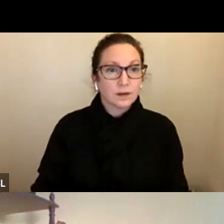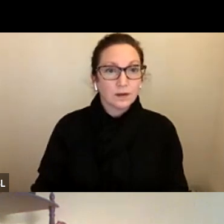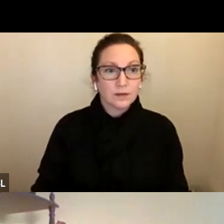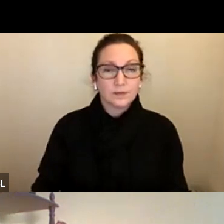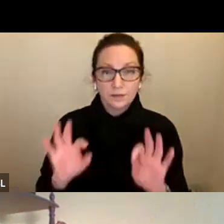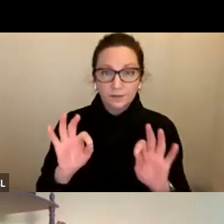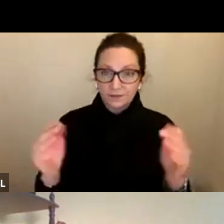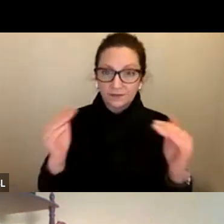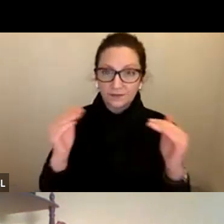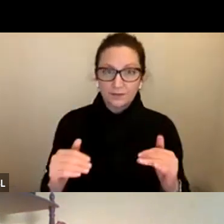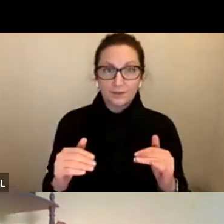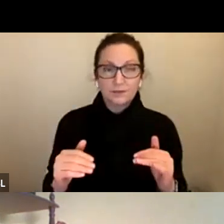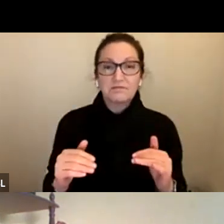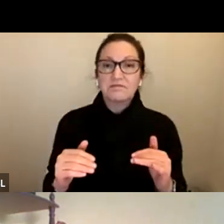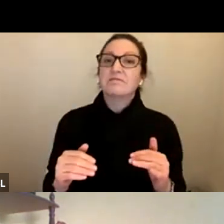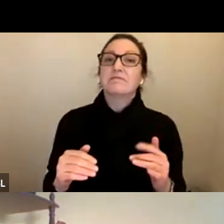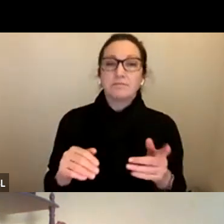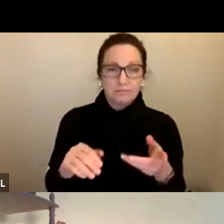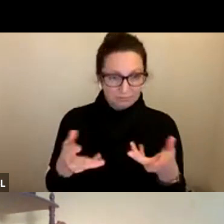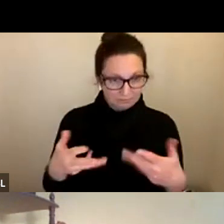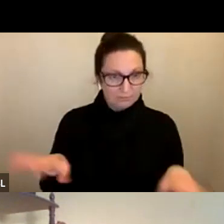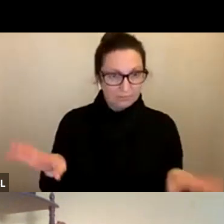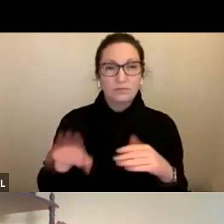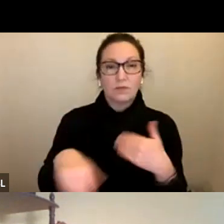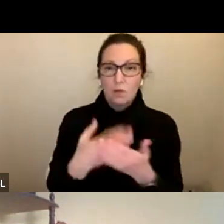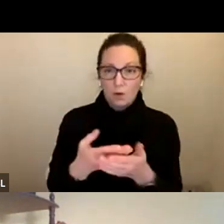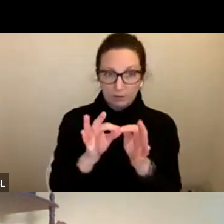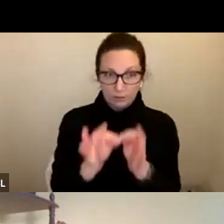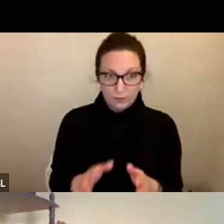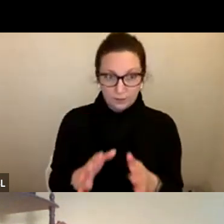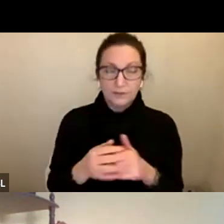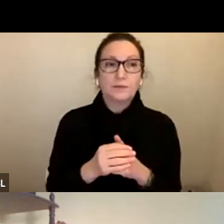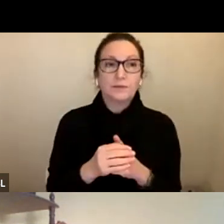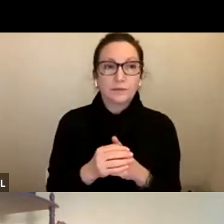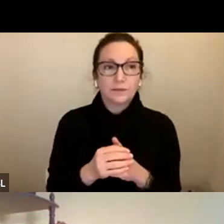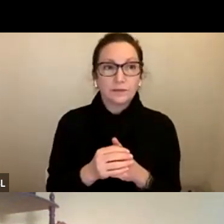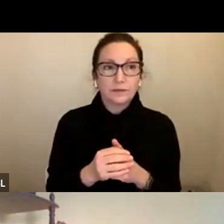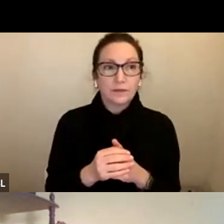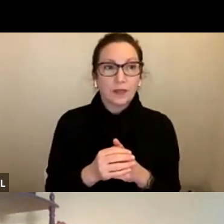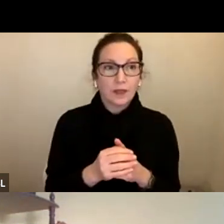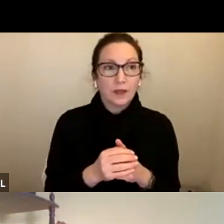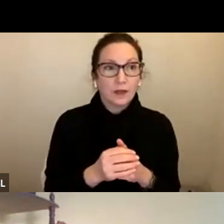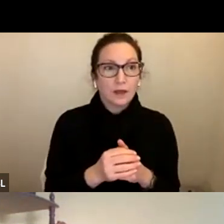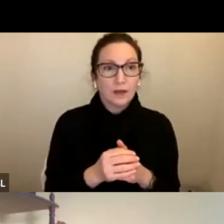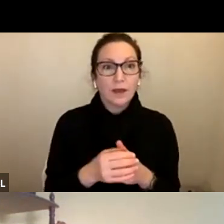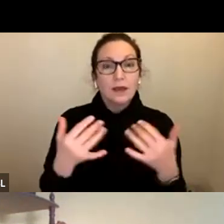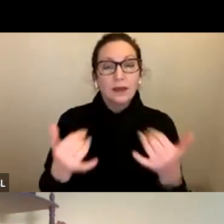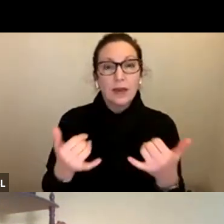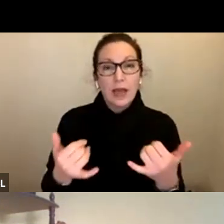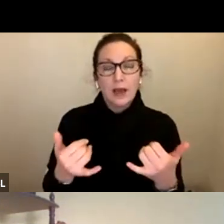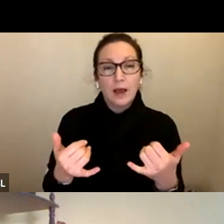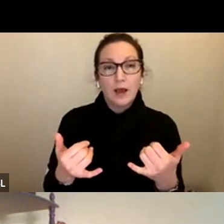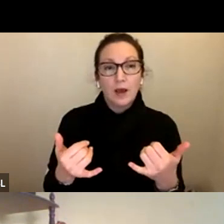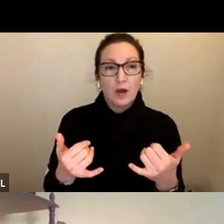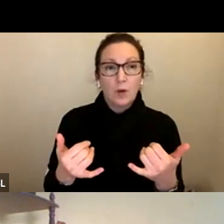you. That completes the introduction of all of our translators for this evening. I would like to now move to